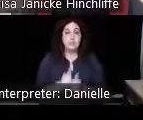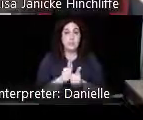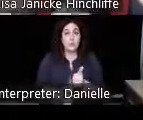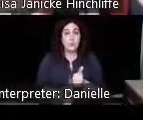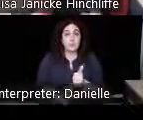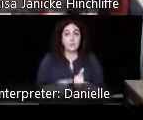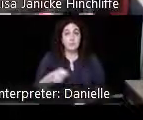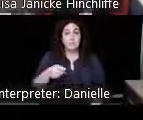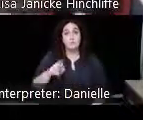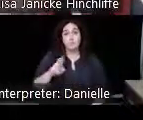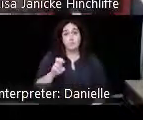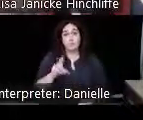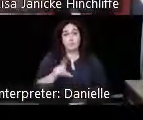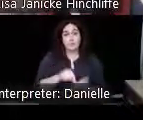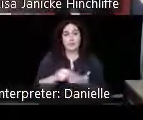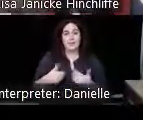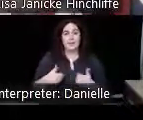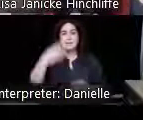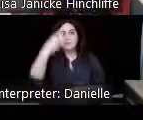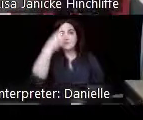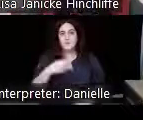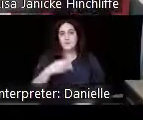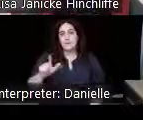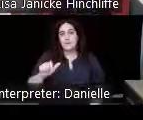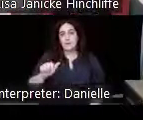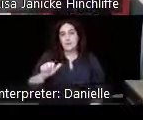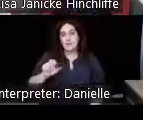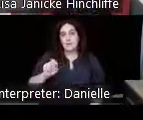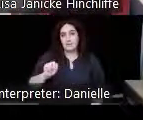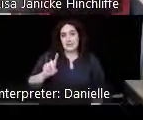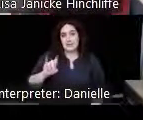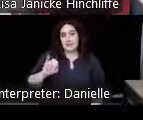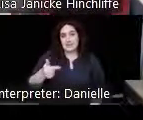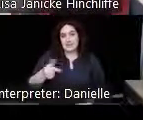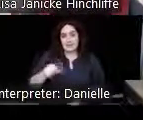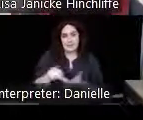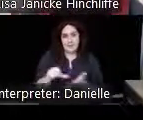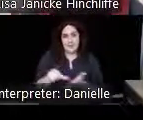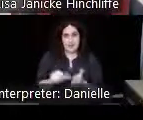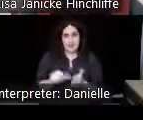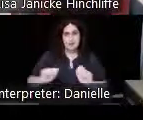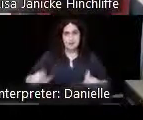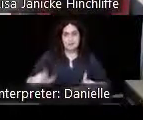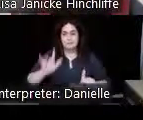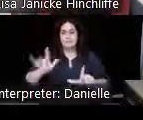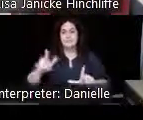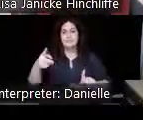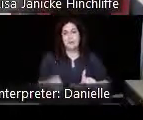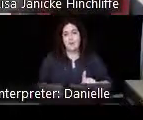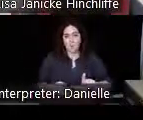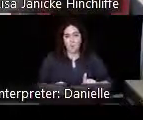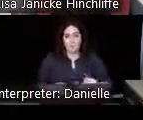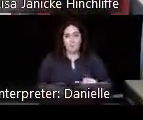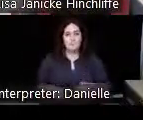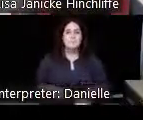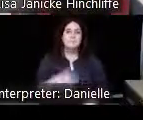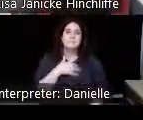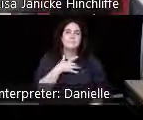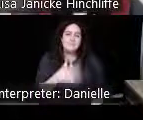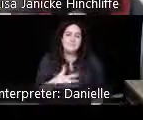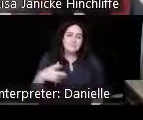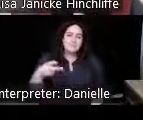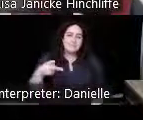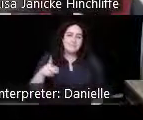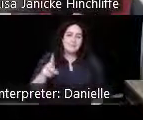and then from there, one downloads the associated files, which are typically PDFs, but not